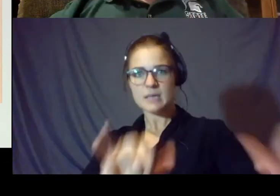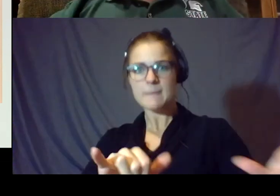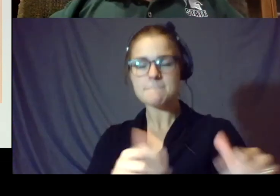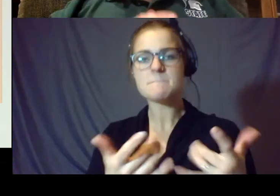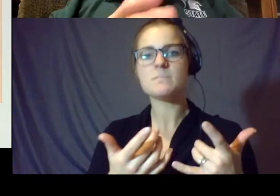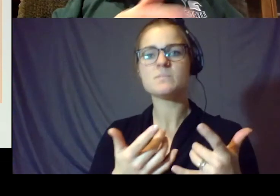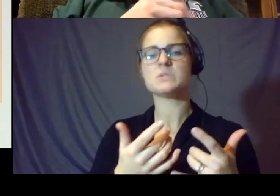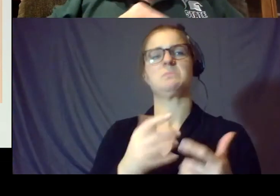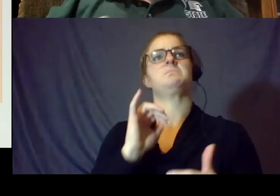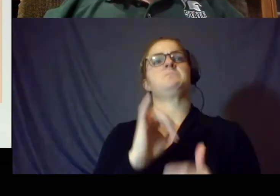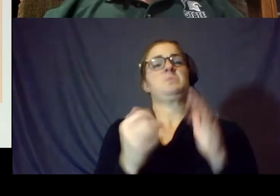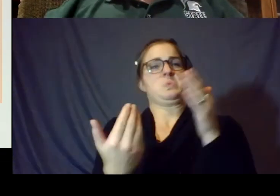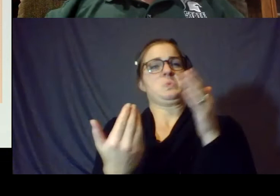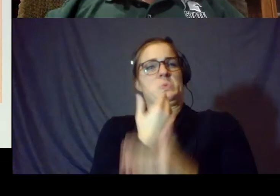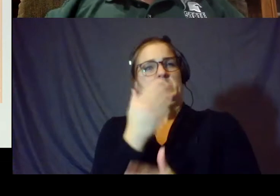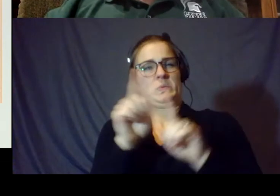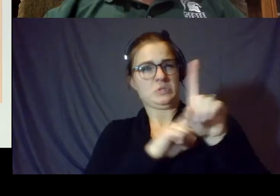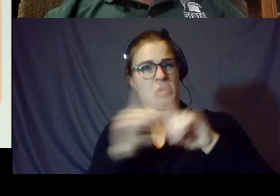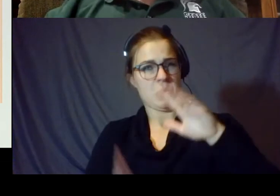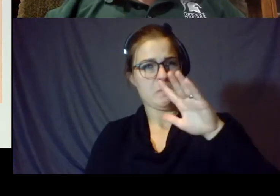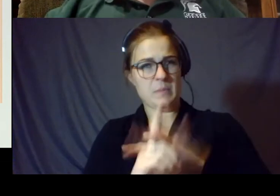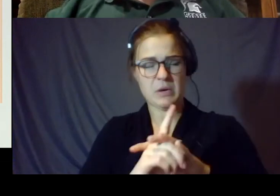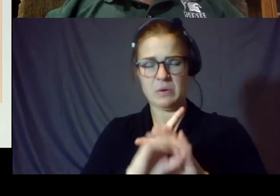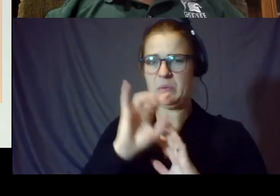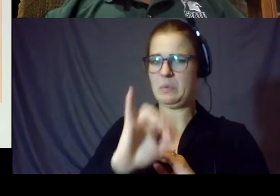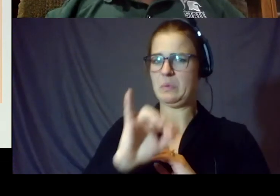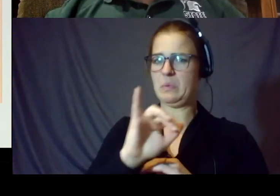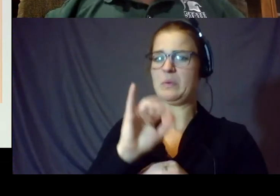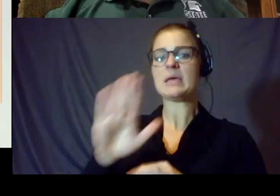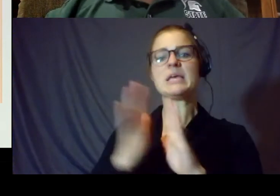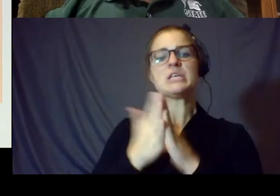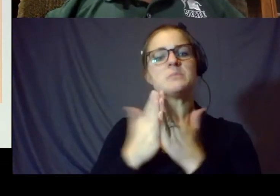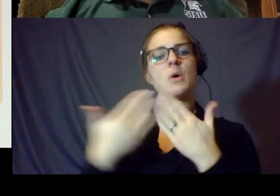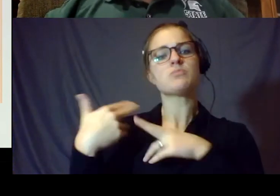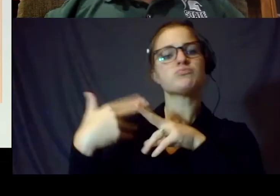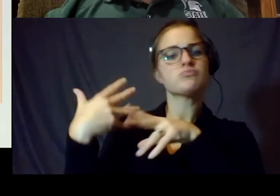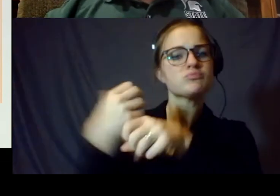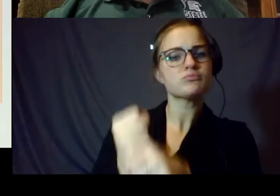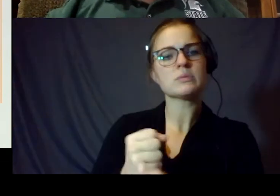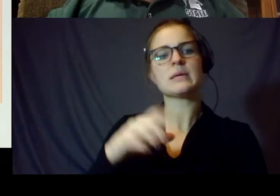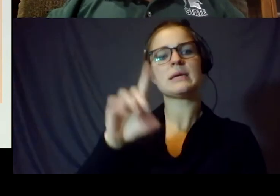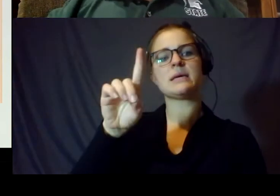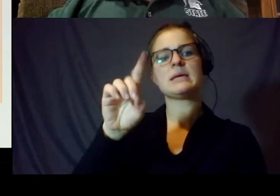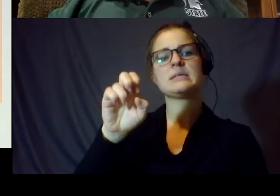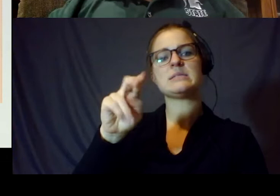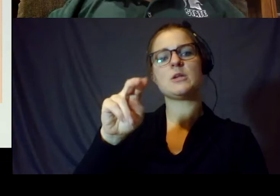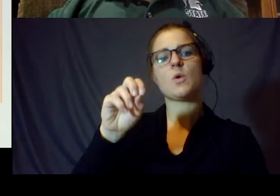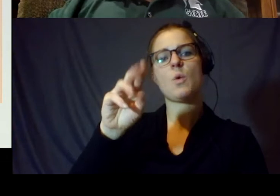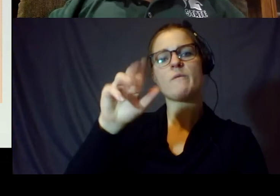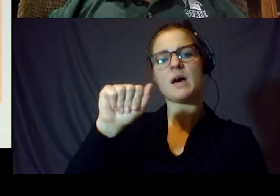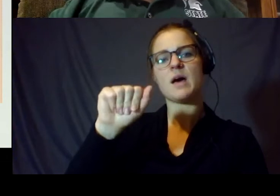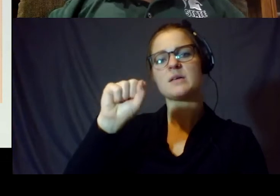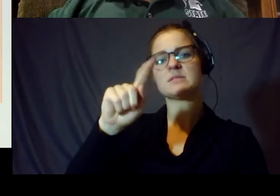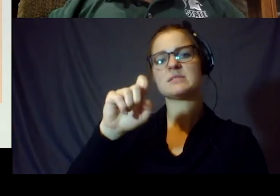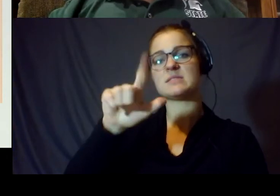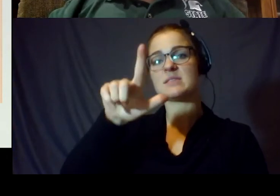appear. And his book, shortened to De Nova Stella, or The New Star, never before